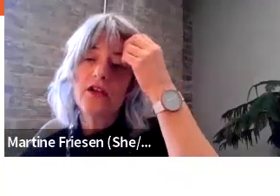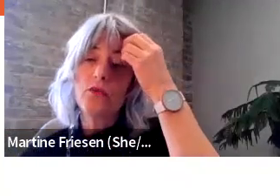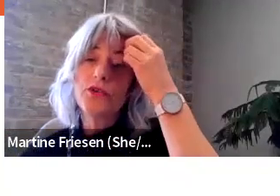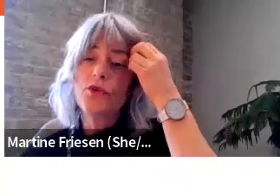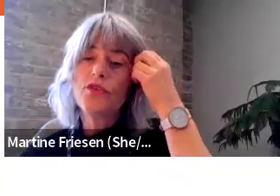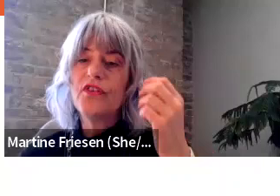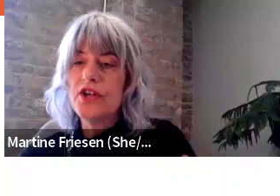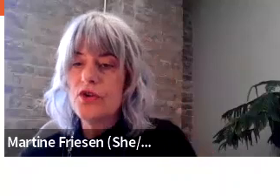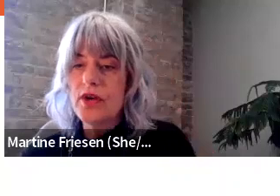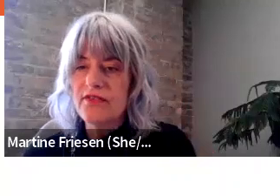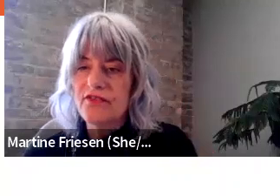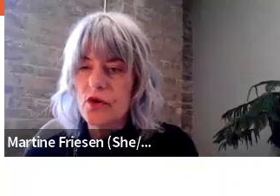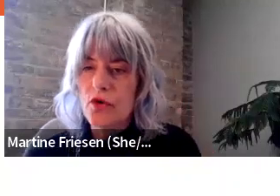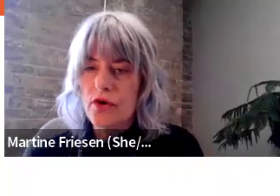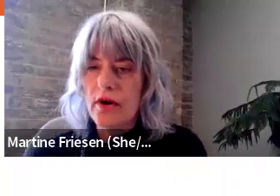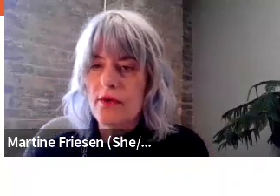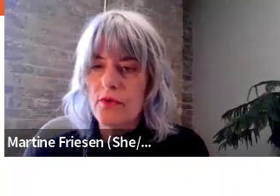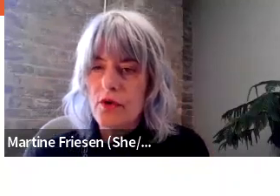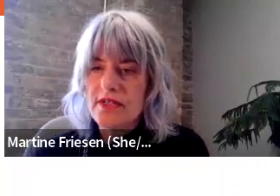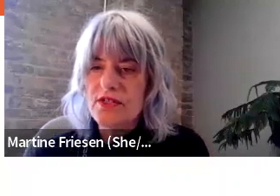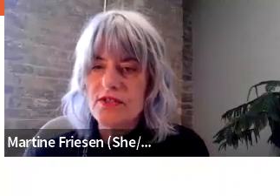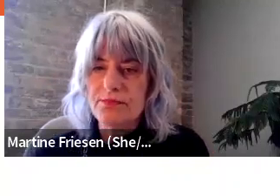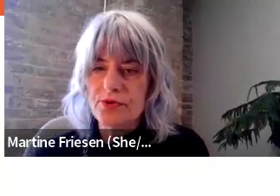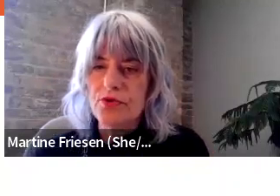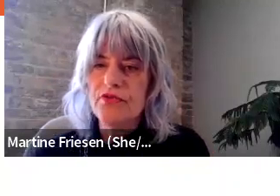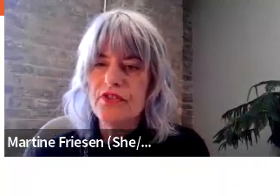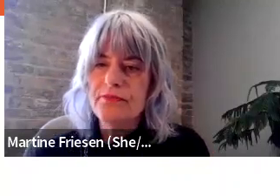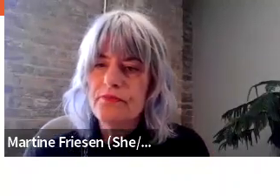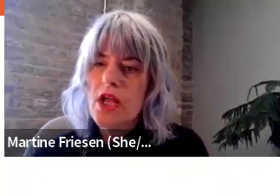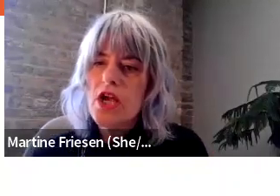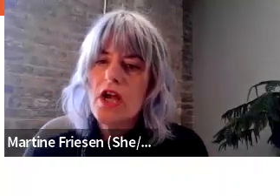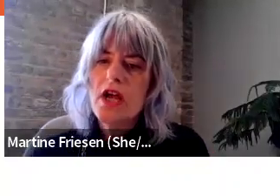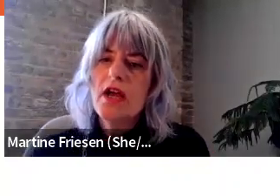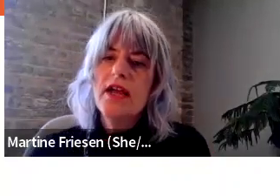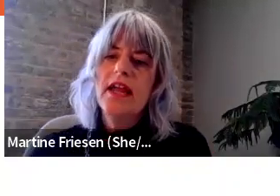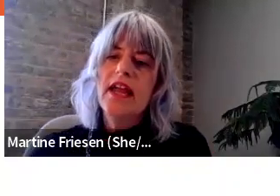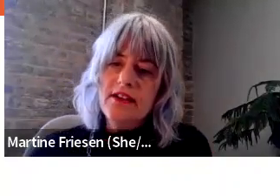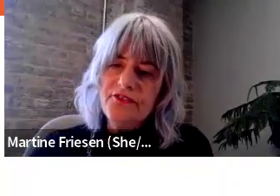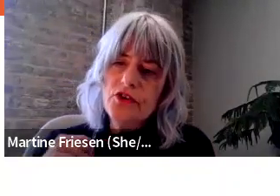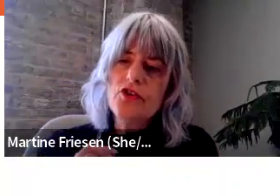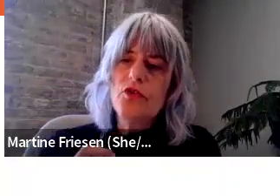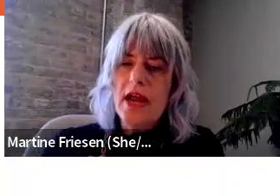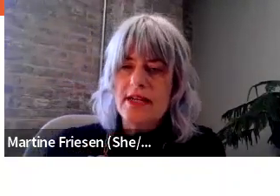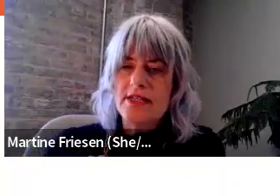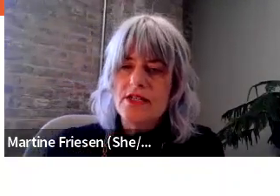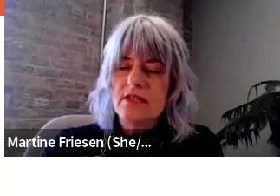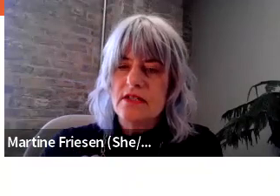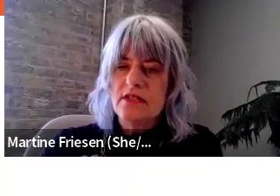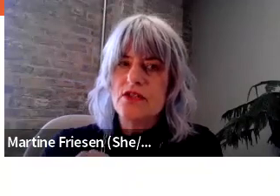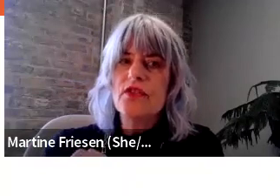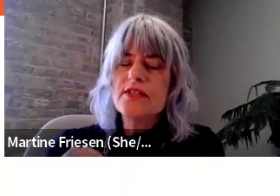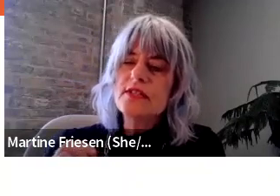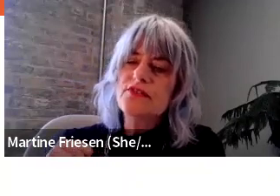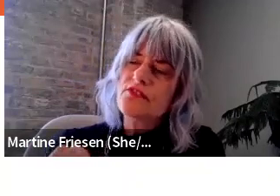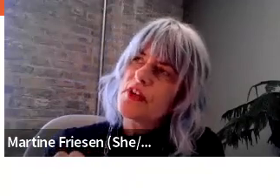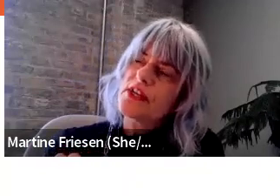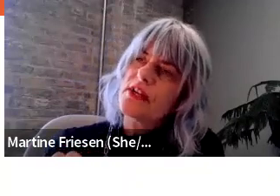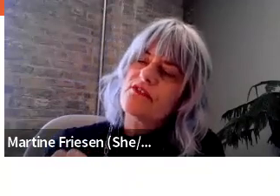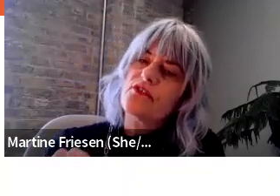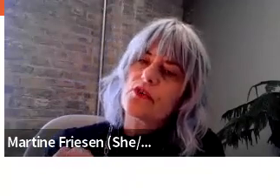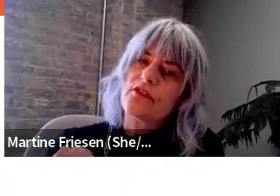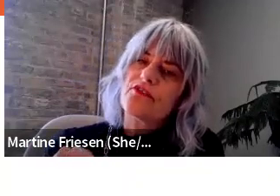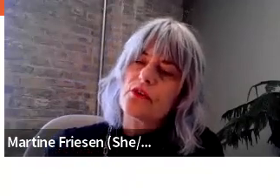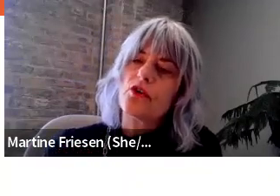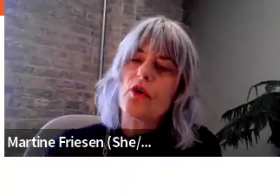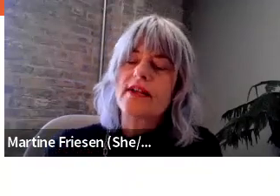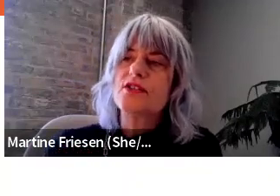then MAC will notify you if your request is approved. If your grant, so this is for